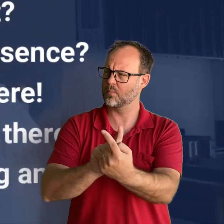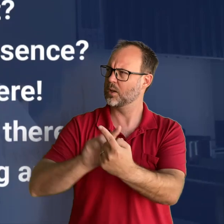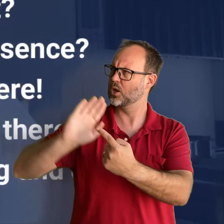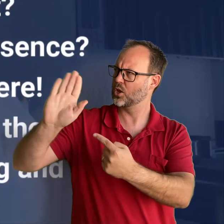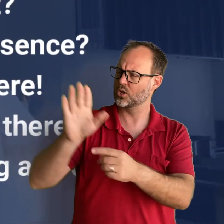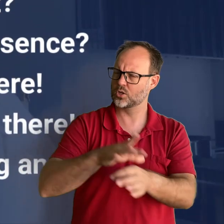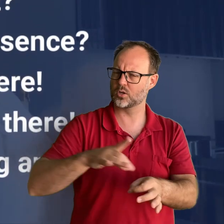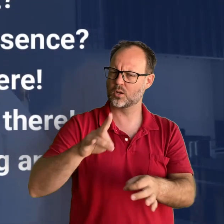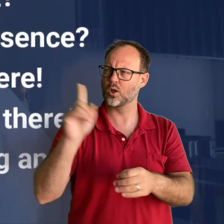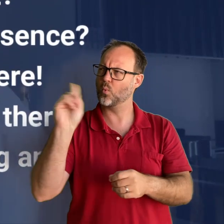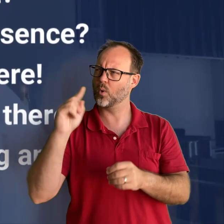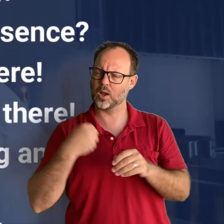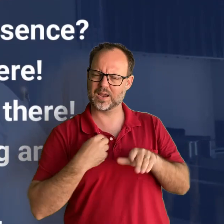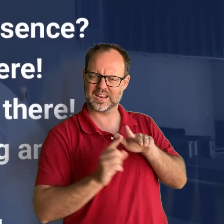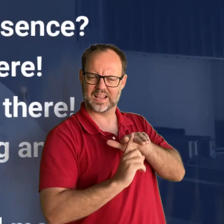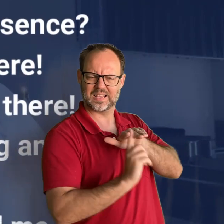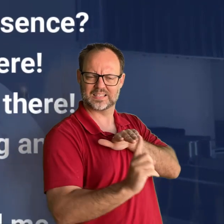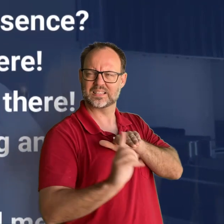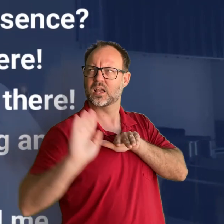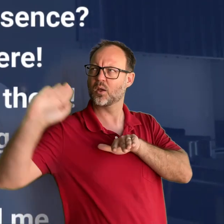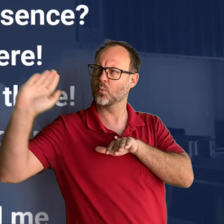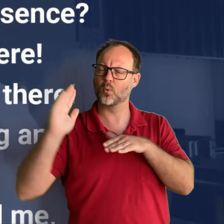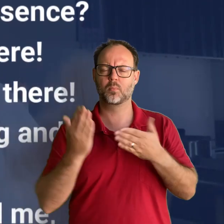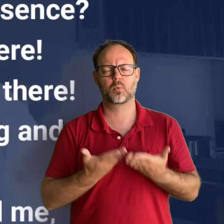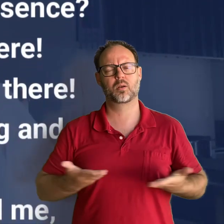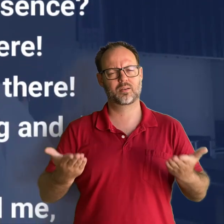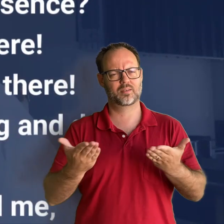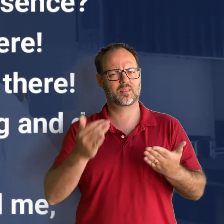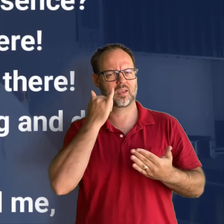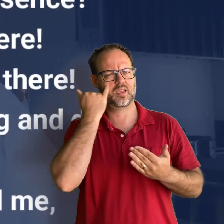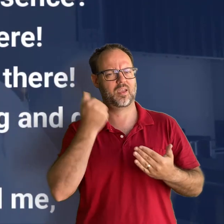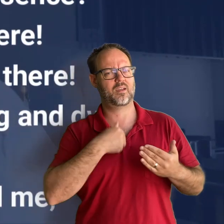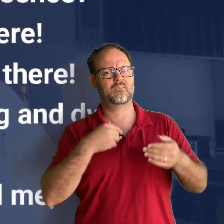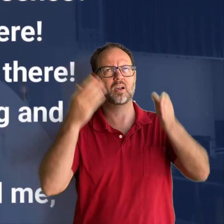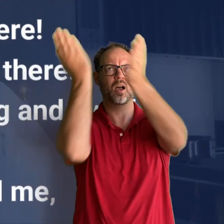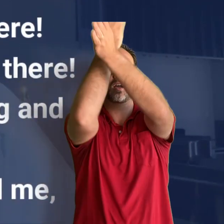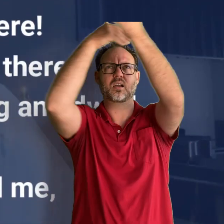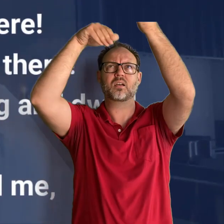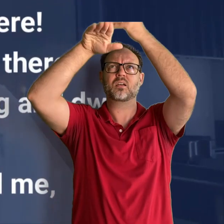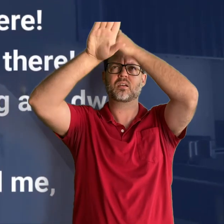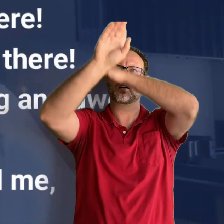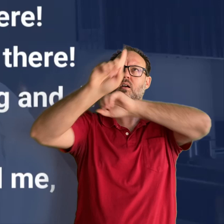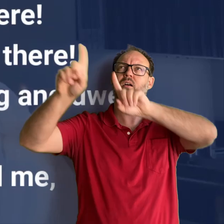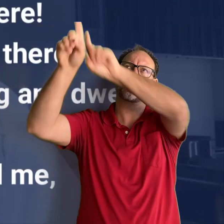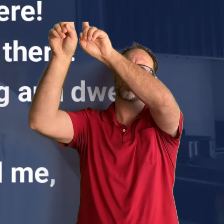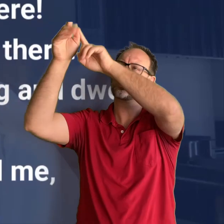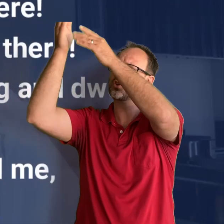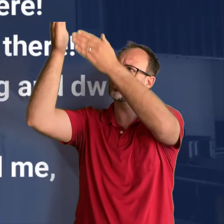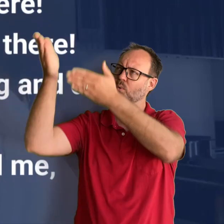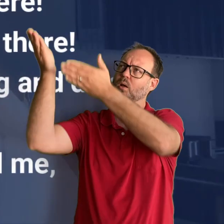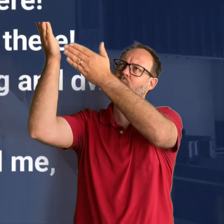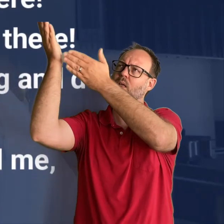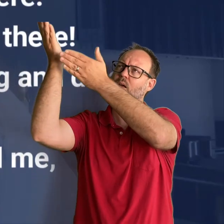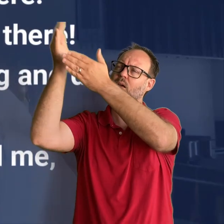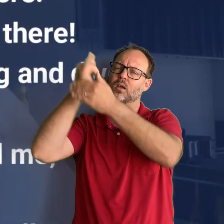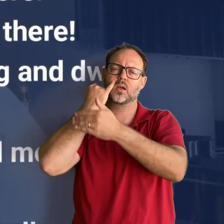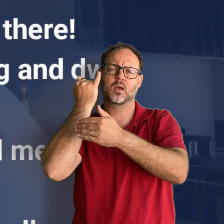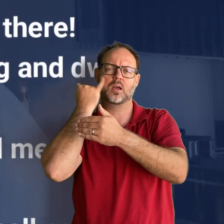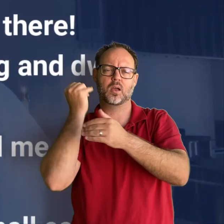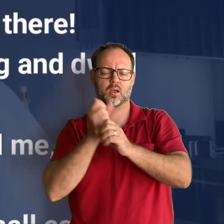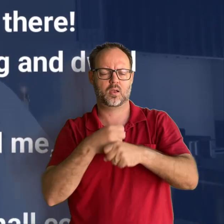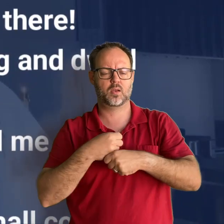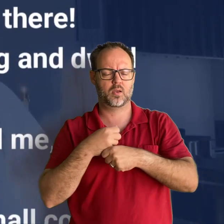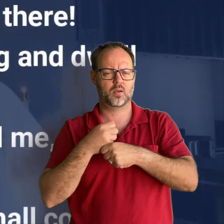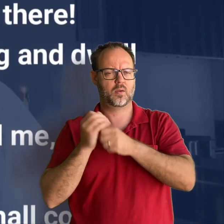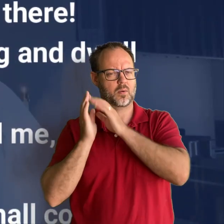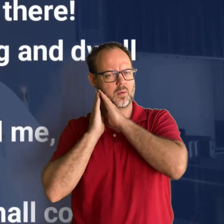Or where shall I flee from your presence? If I ascend into heaven, you are there. If I